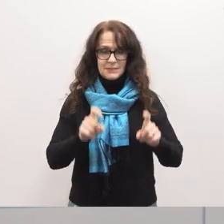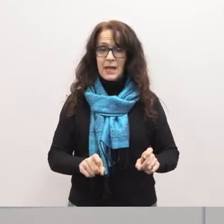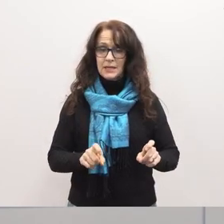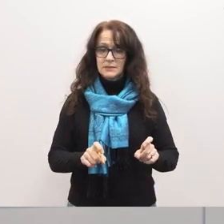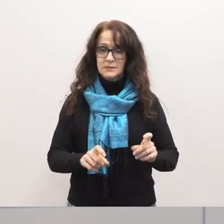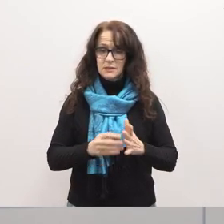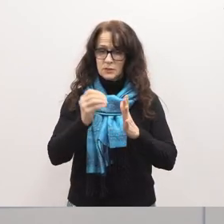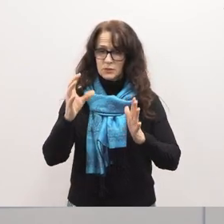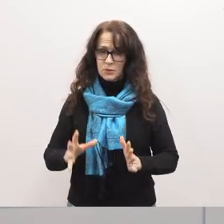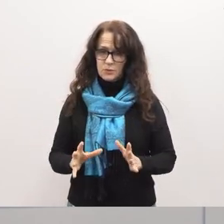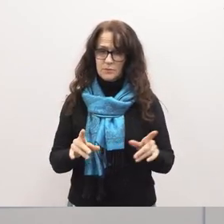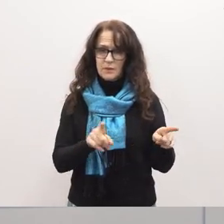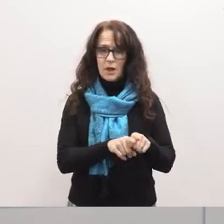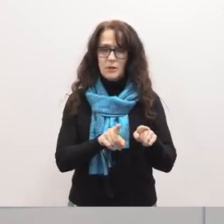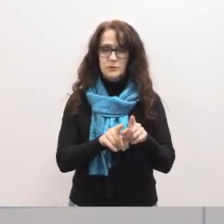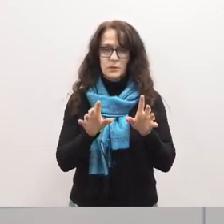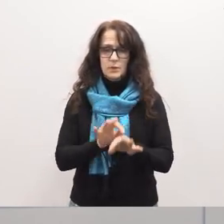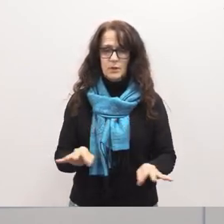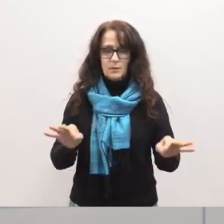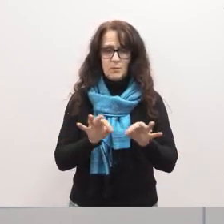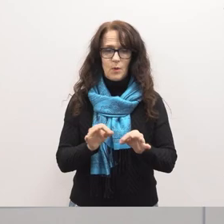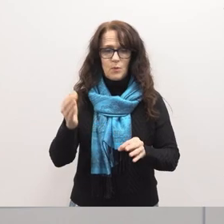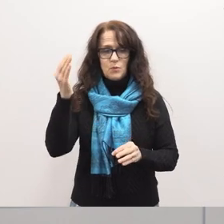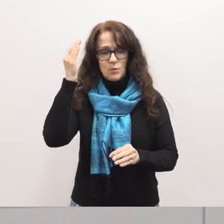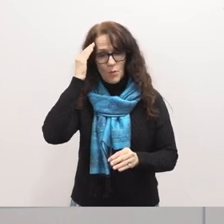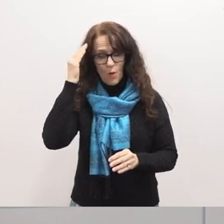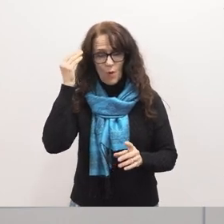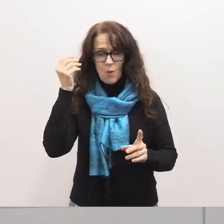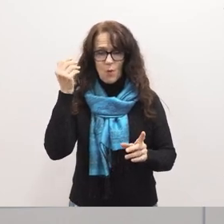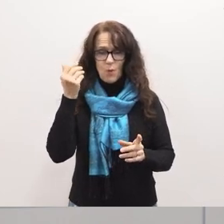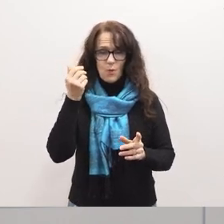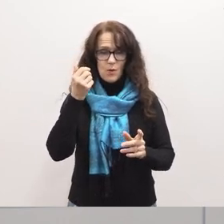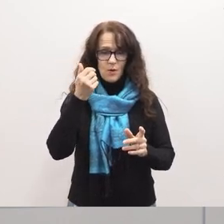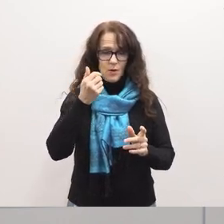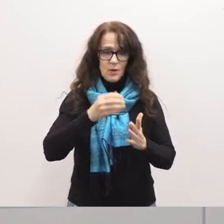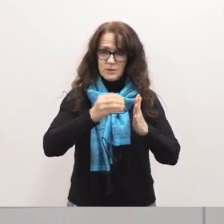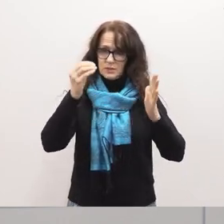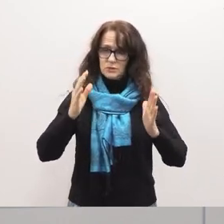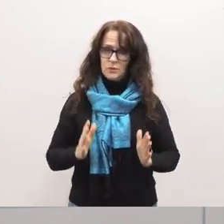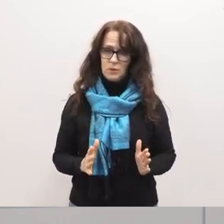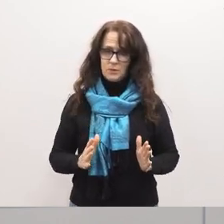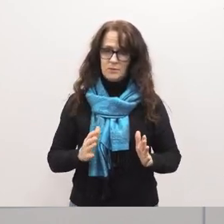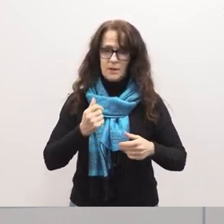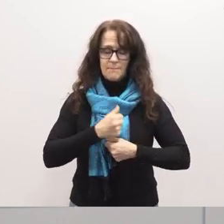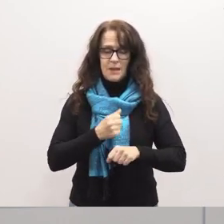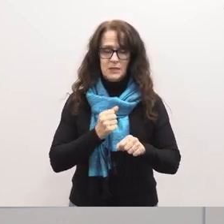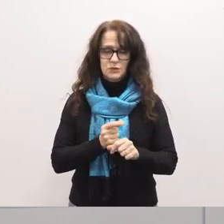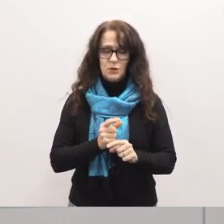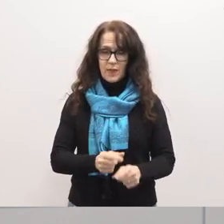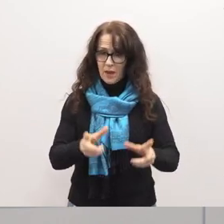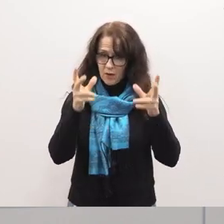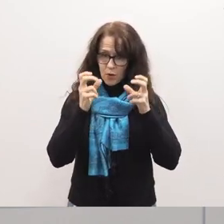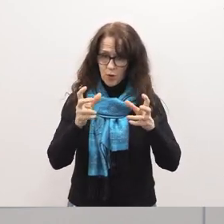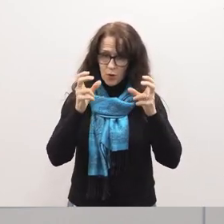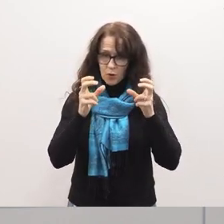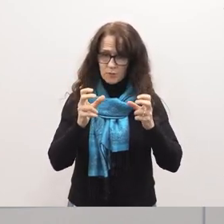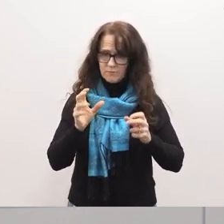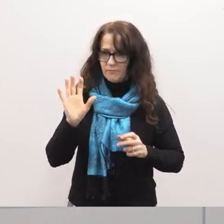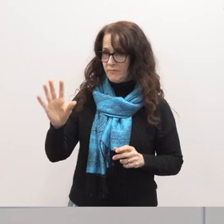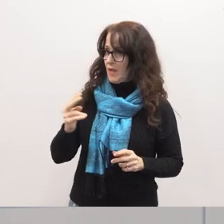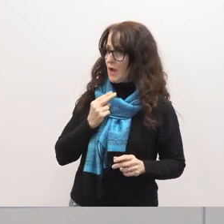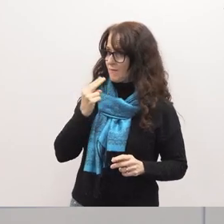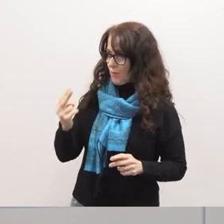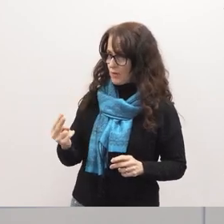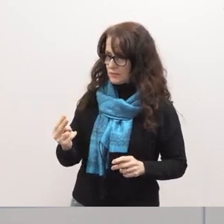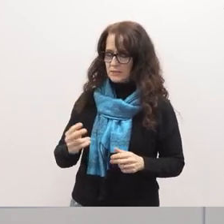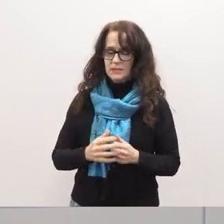students, but it's also important to know our students, to make sure that they are heard, that they have voice, and that